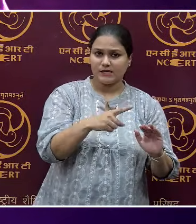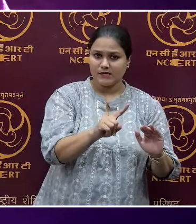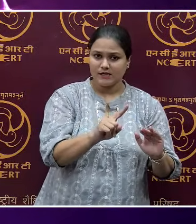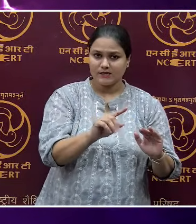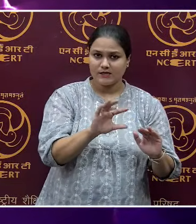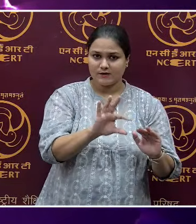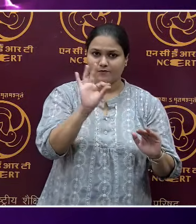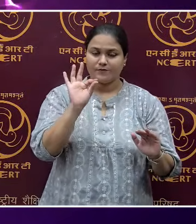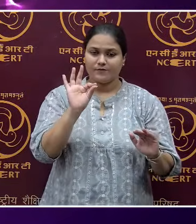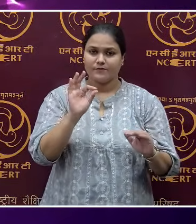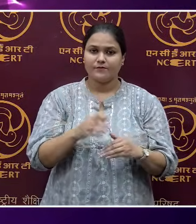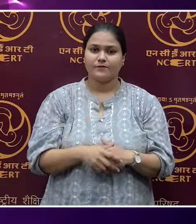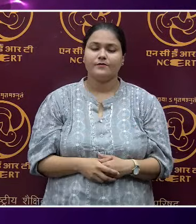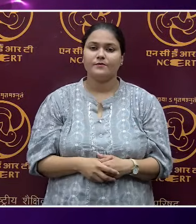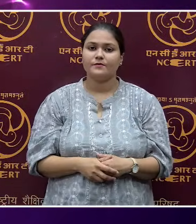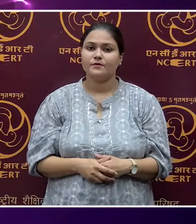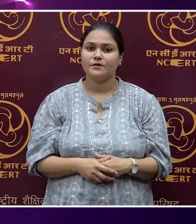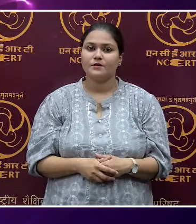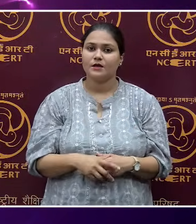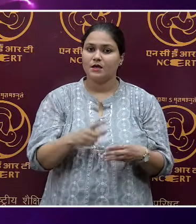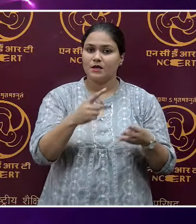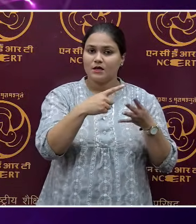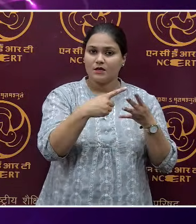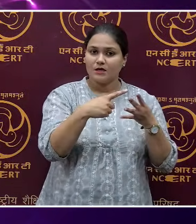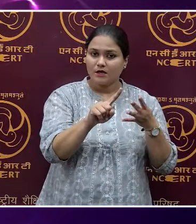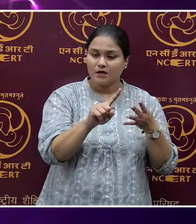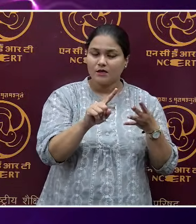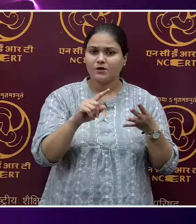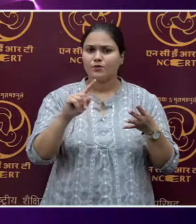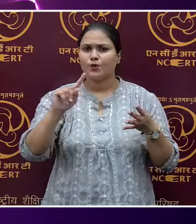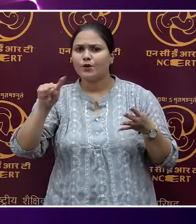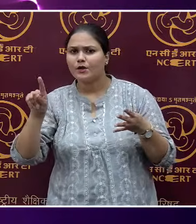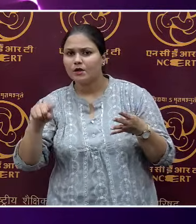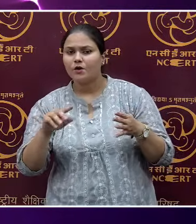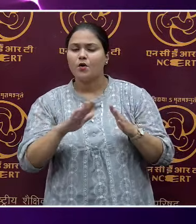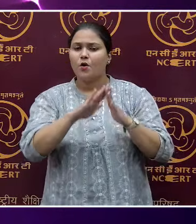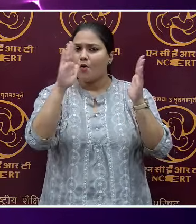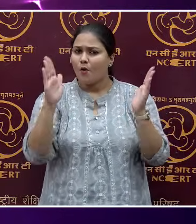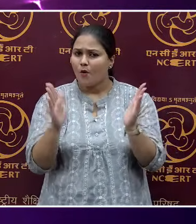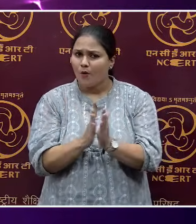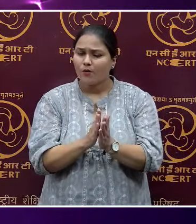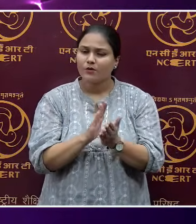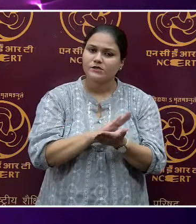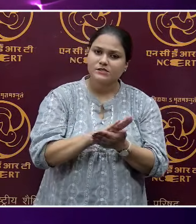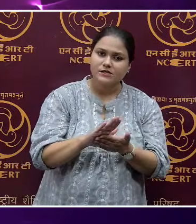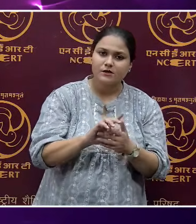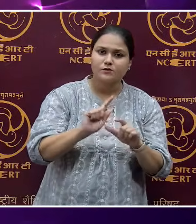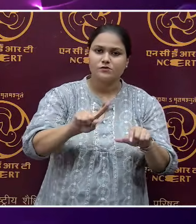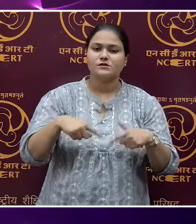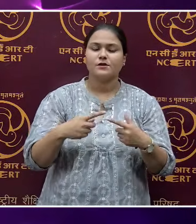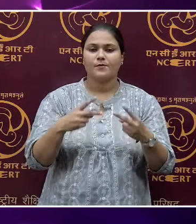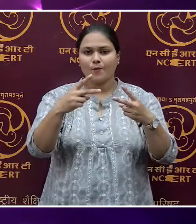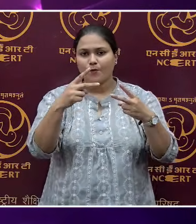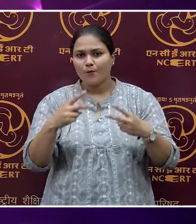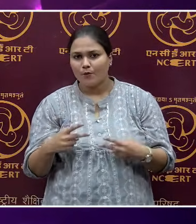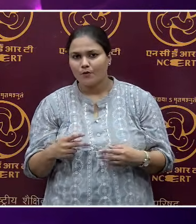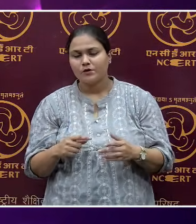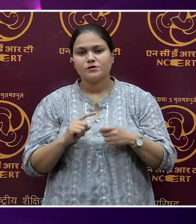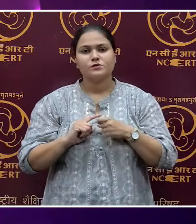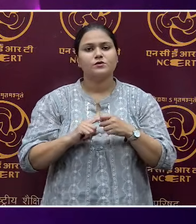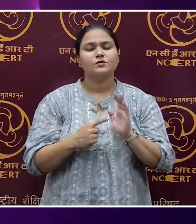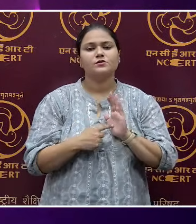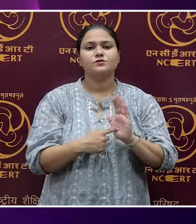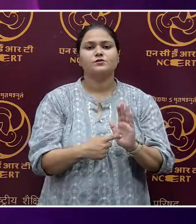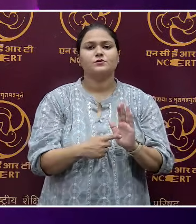selected string, okay. So it is correct or not correct. After the submission of all the question, it will throw the answer like how many questions you have